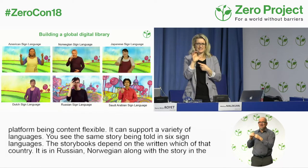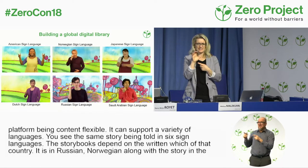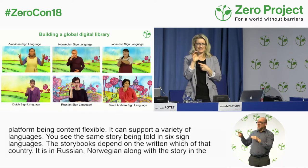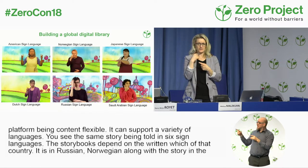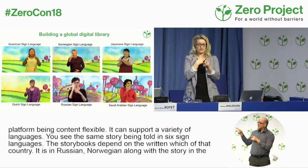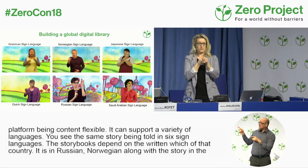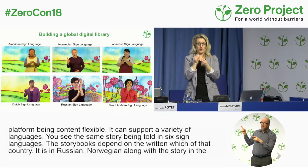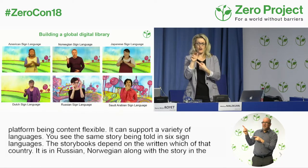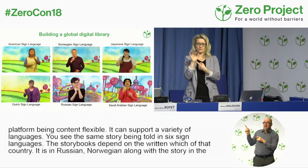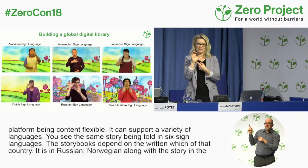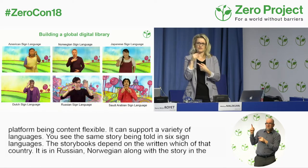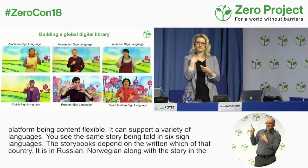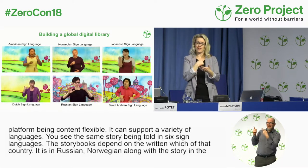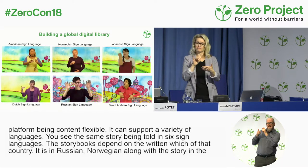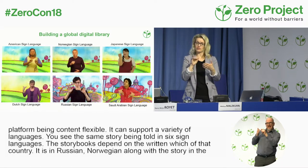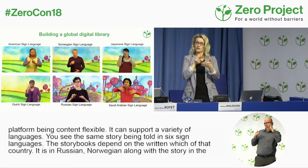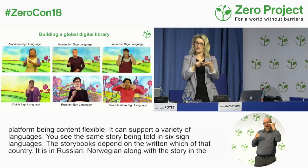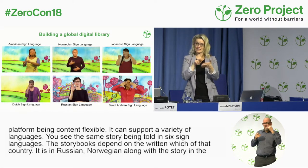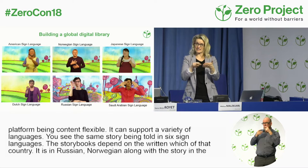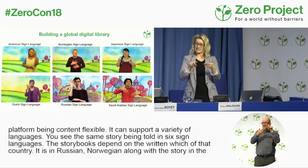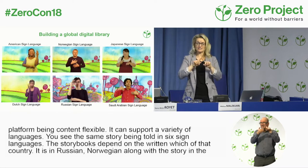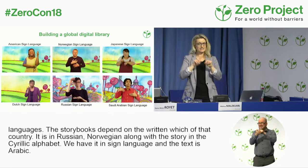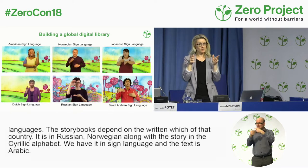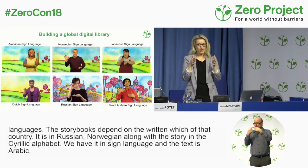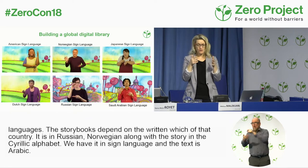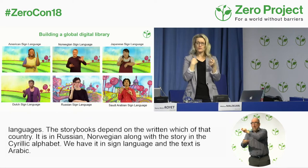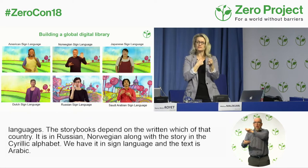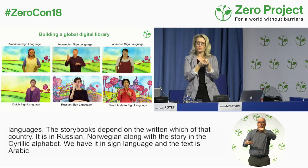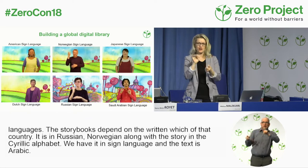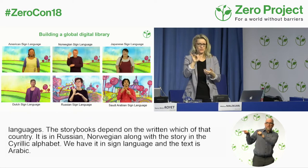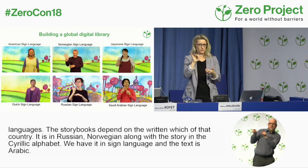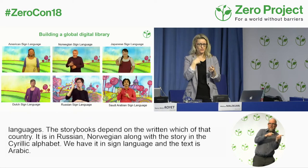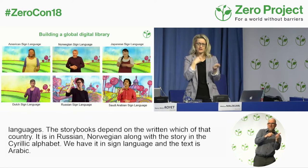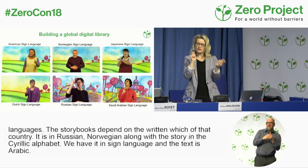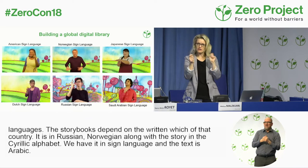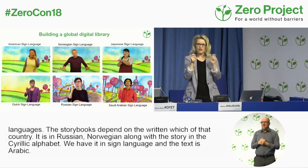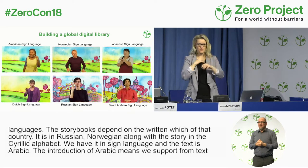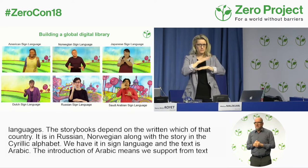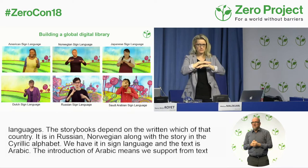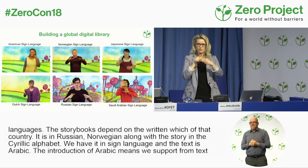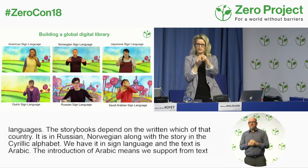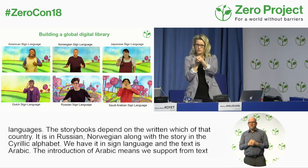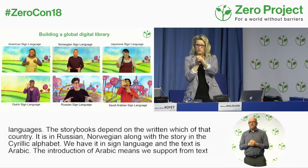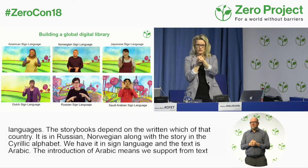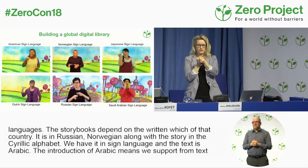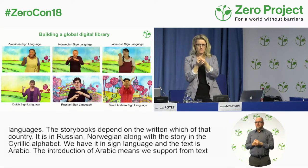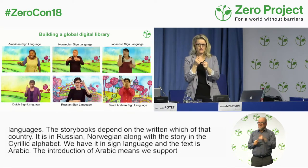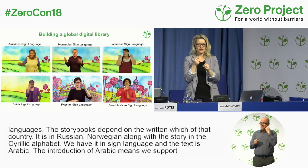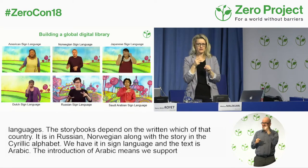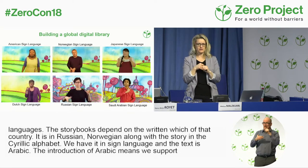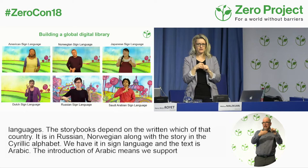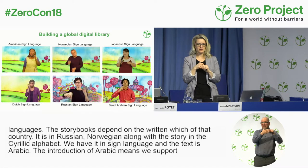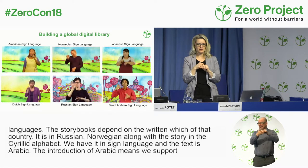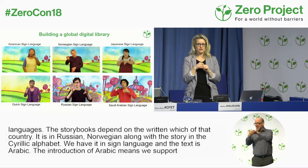Sign Language, and the text is Arabic. So the introduction of Arabic means that we support text from right to